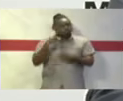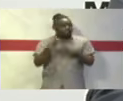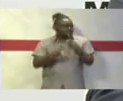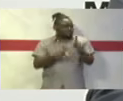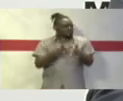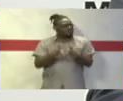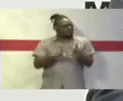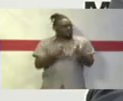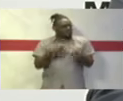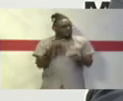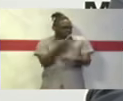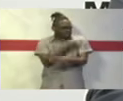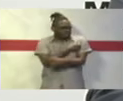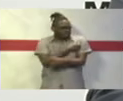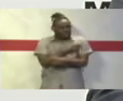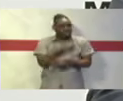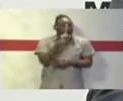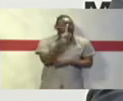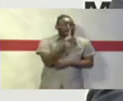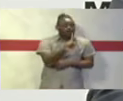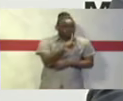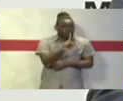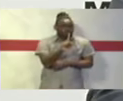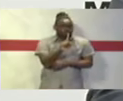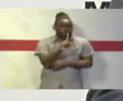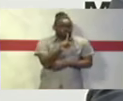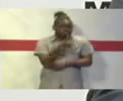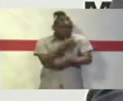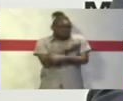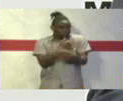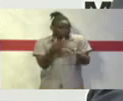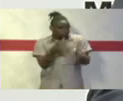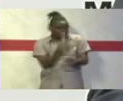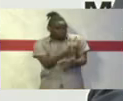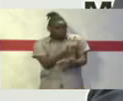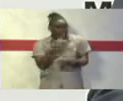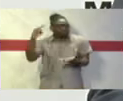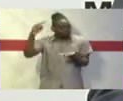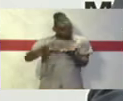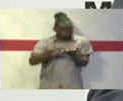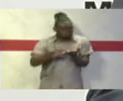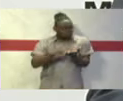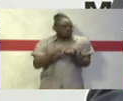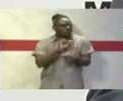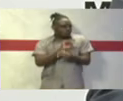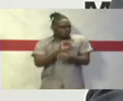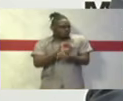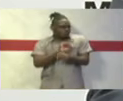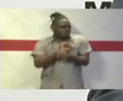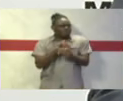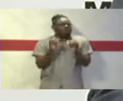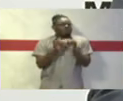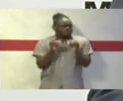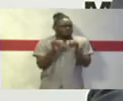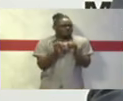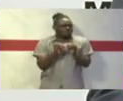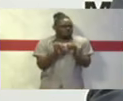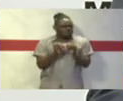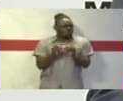them came in through the oil and gas stream, which is a little different. So they have some additional quarantine when you come into the